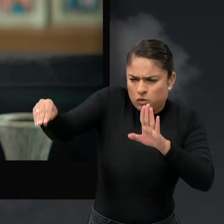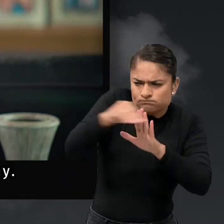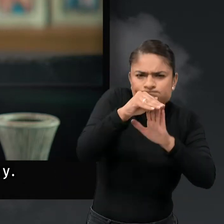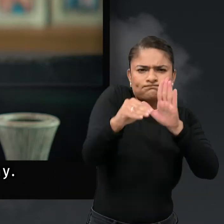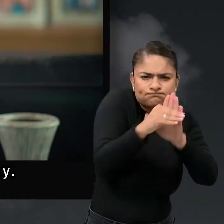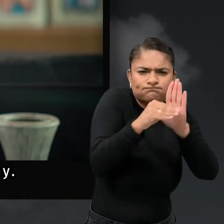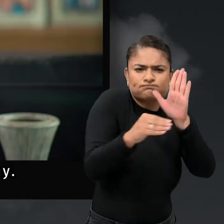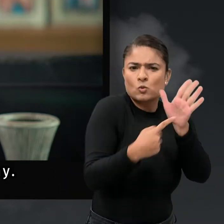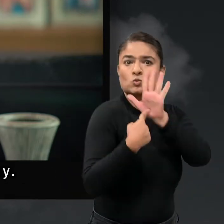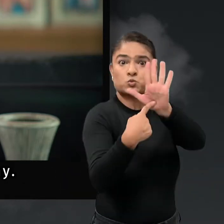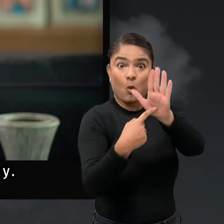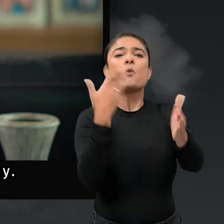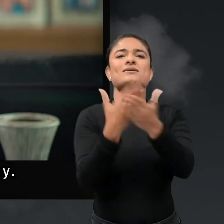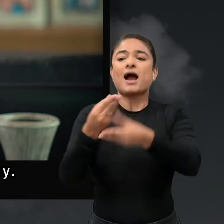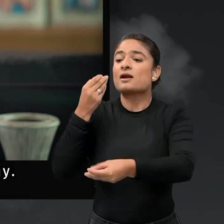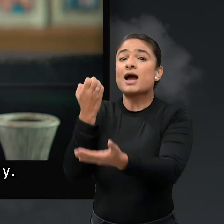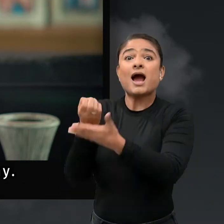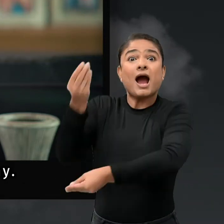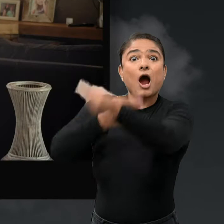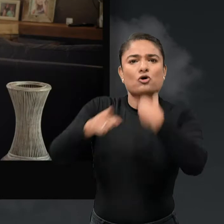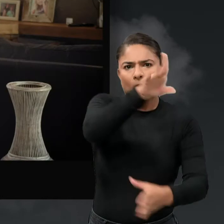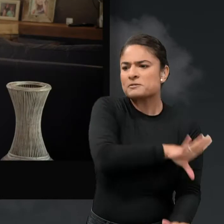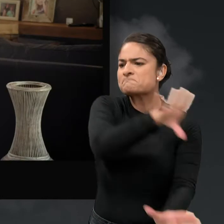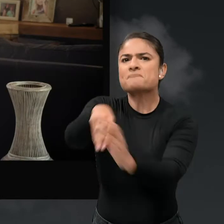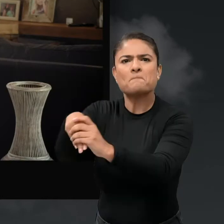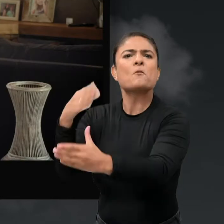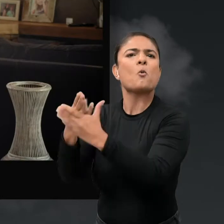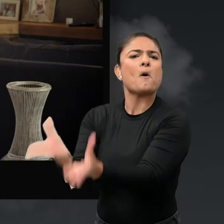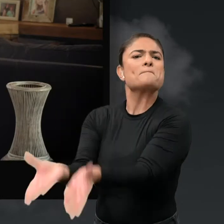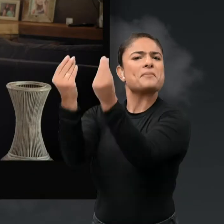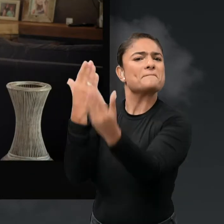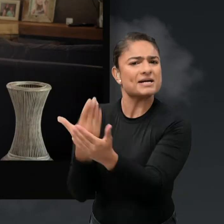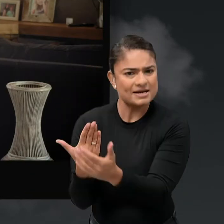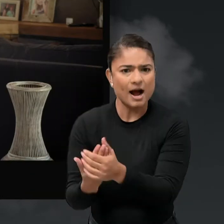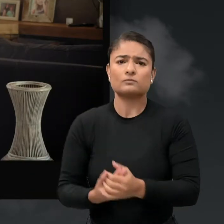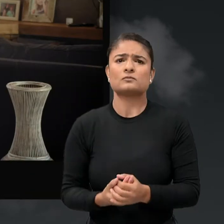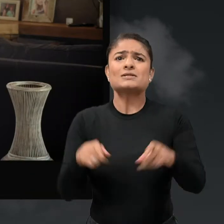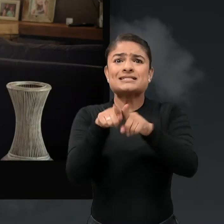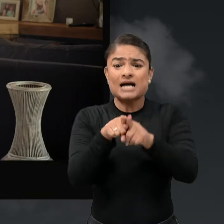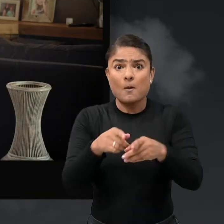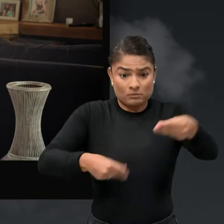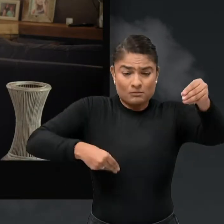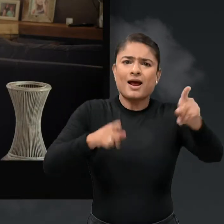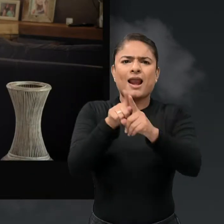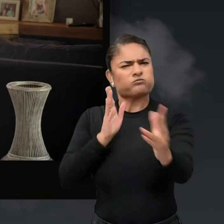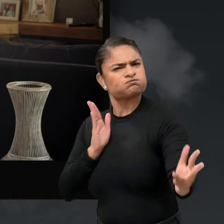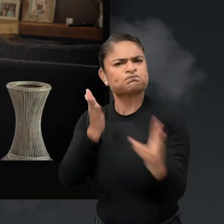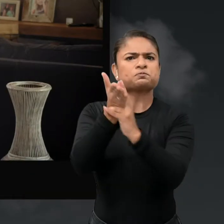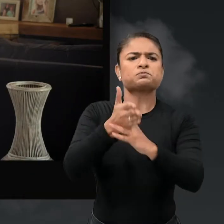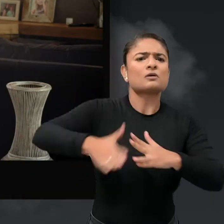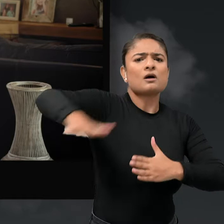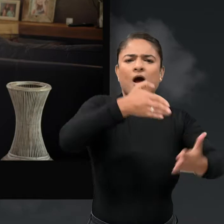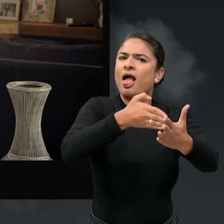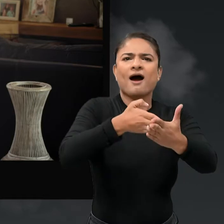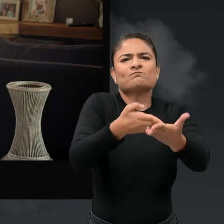your basket to be able to compete in the economy. And particularly when it comes to people with disabilities, we are in the middle of breaking ground. Each